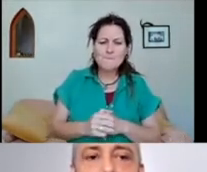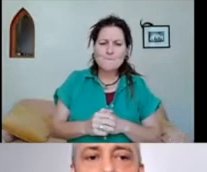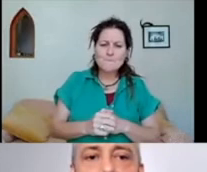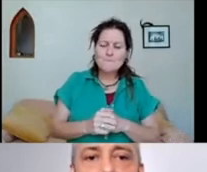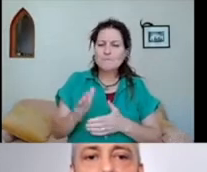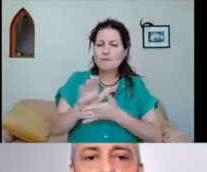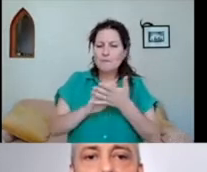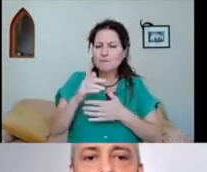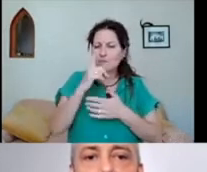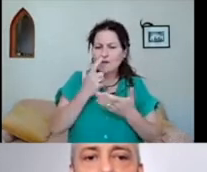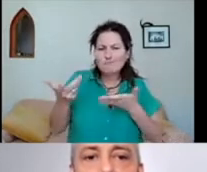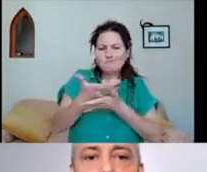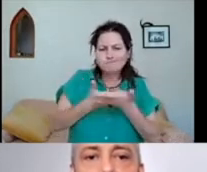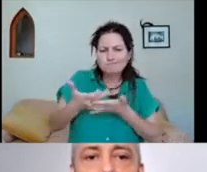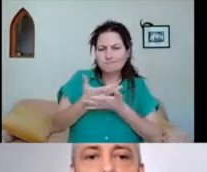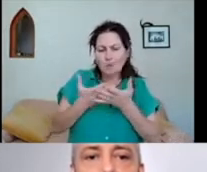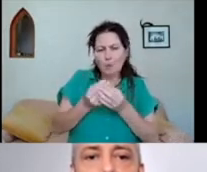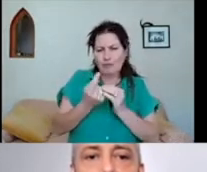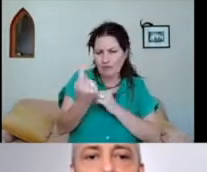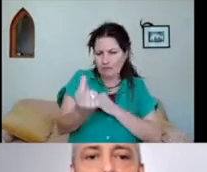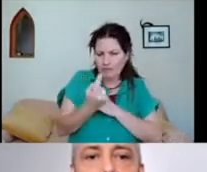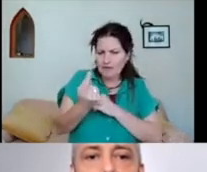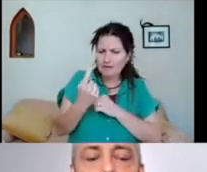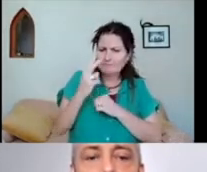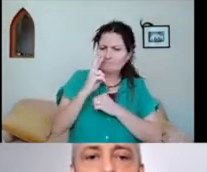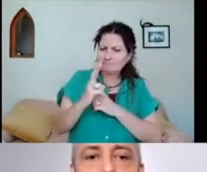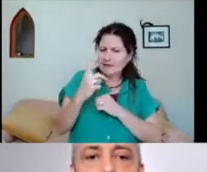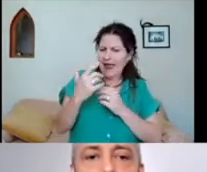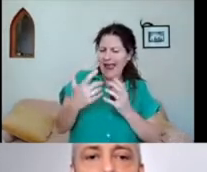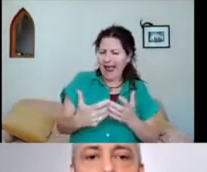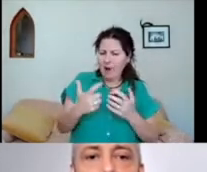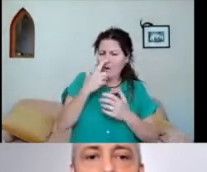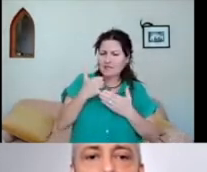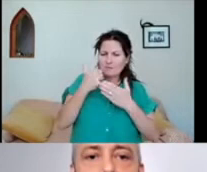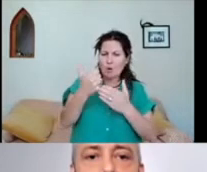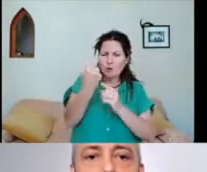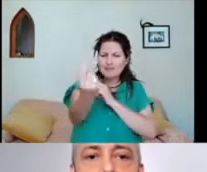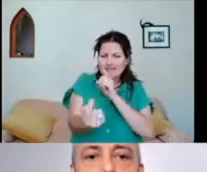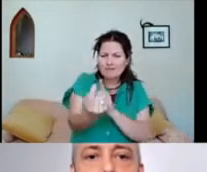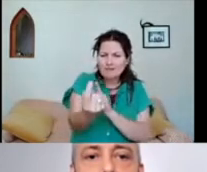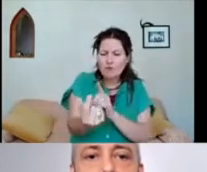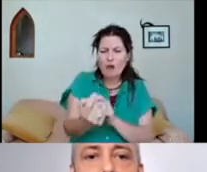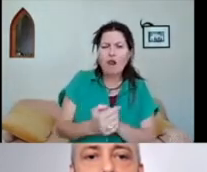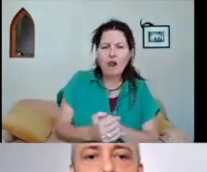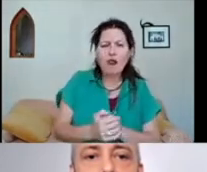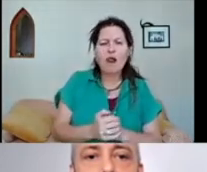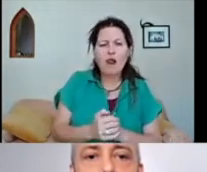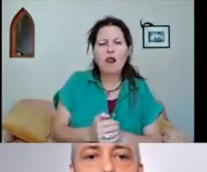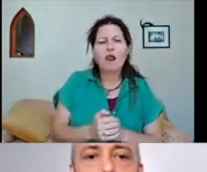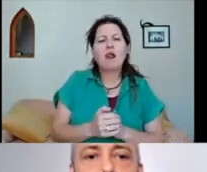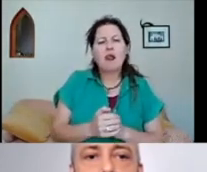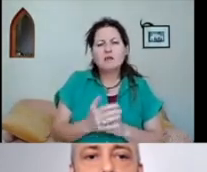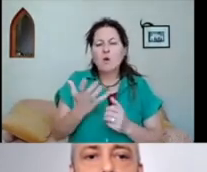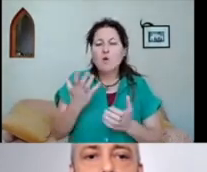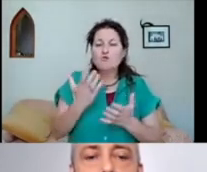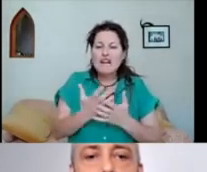see how we can support that individually, but generally, you know, it's either kind of the document or also a